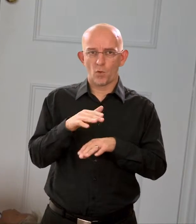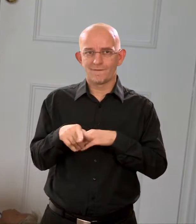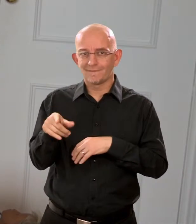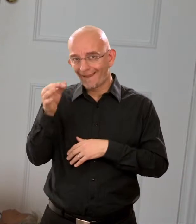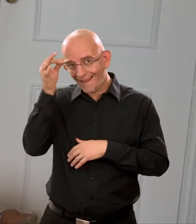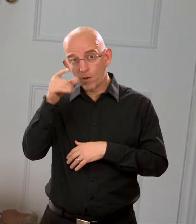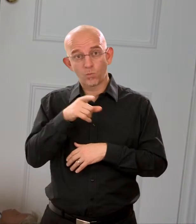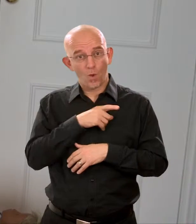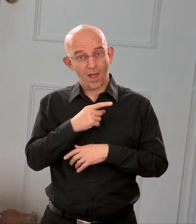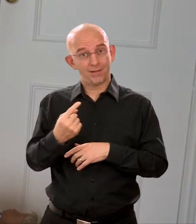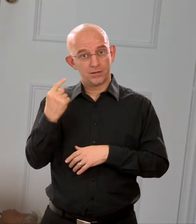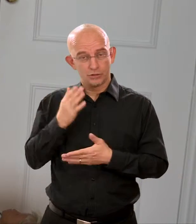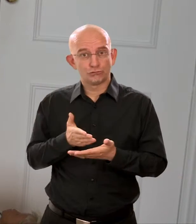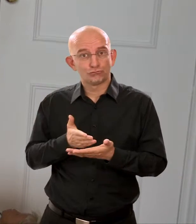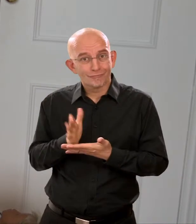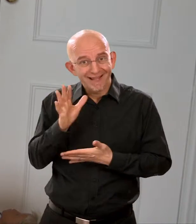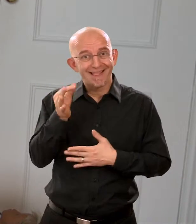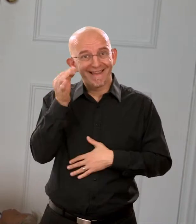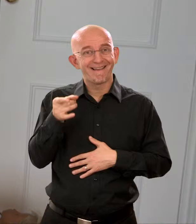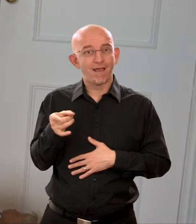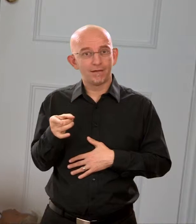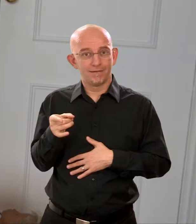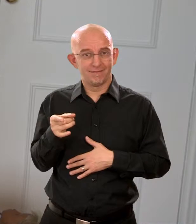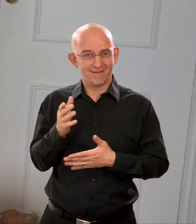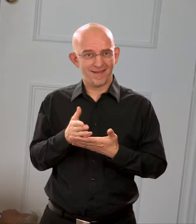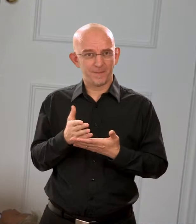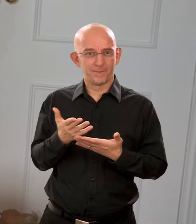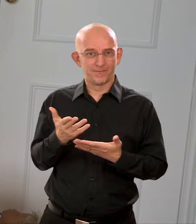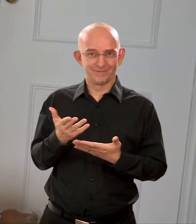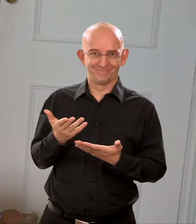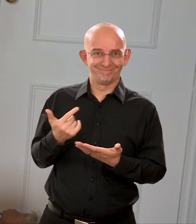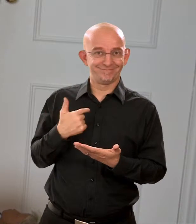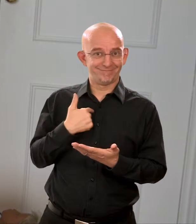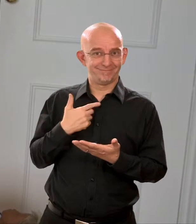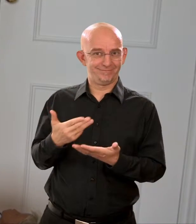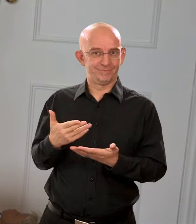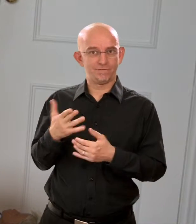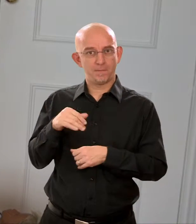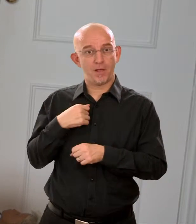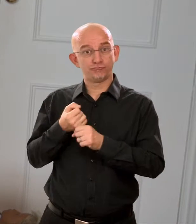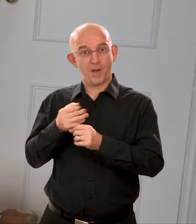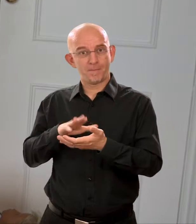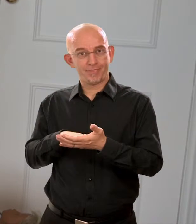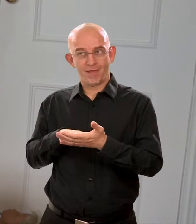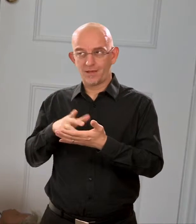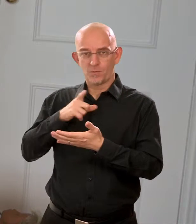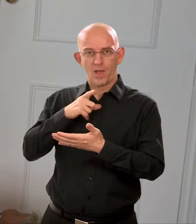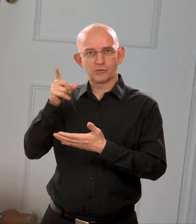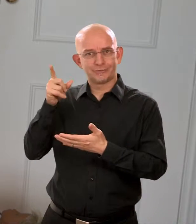I gave her later on hair from my grandmother, so she was collecting hair a lot, this lady. She also, the fabrics they